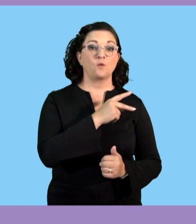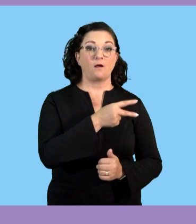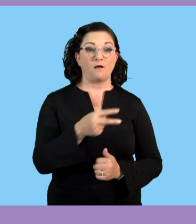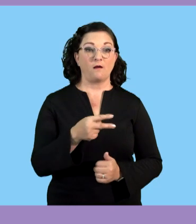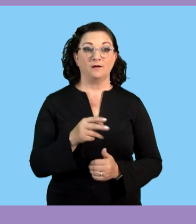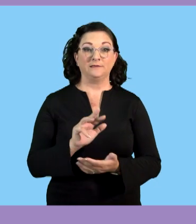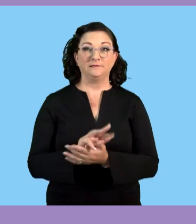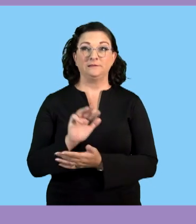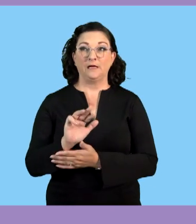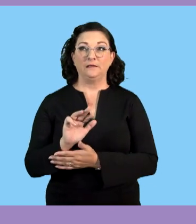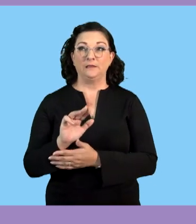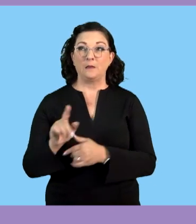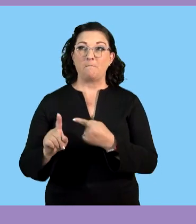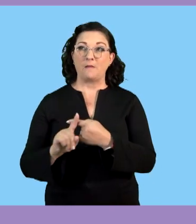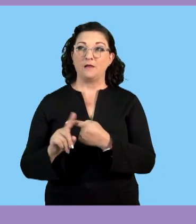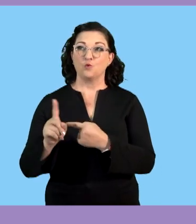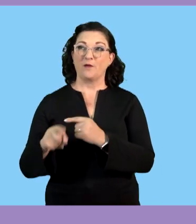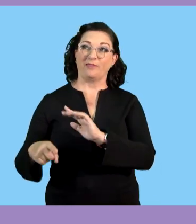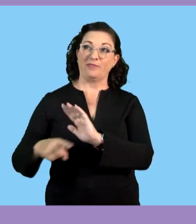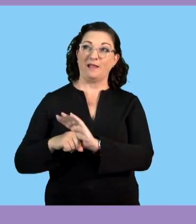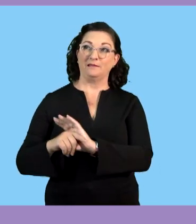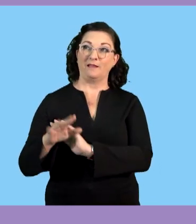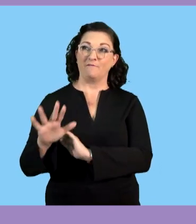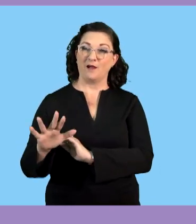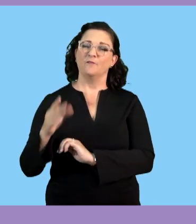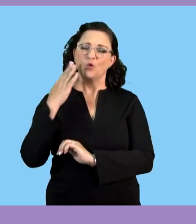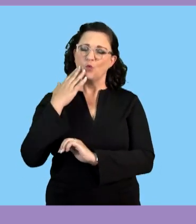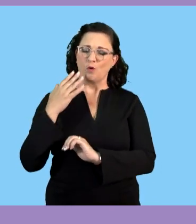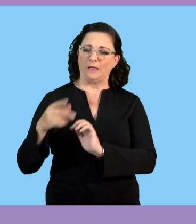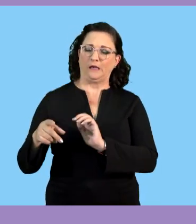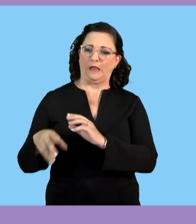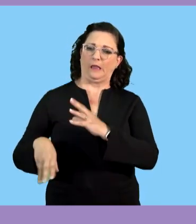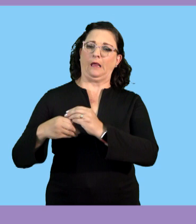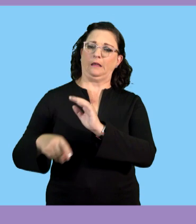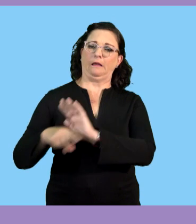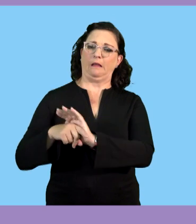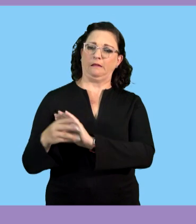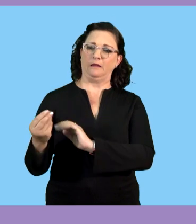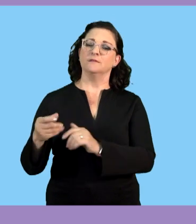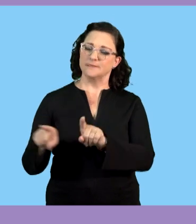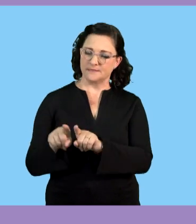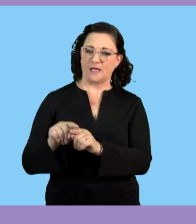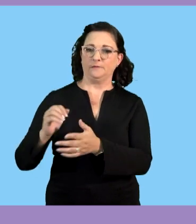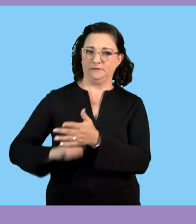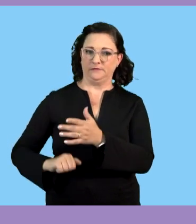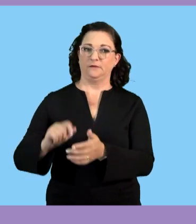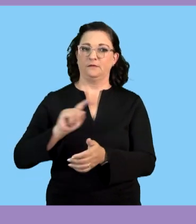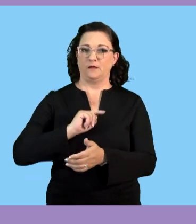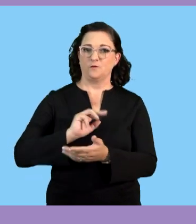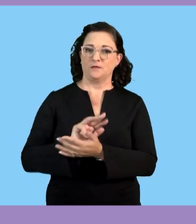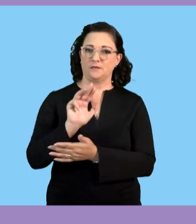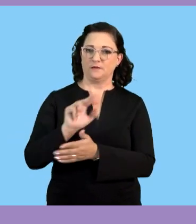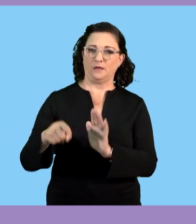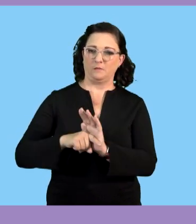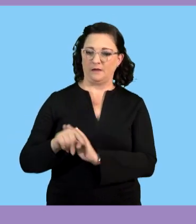side, we are going to have 19 plus a negative 5. Adding a negative number is the same as subtracting that natural number. So that is